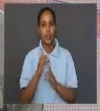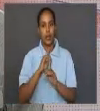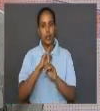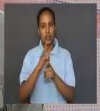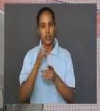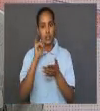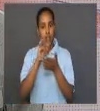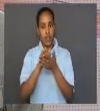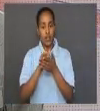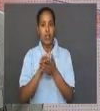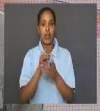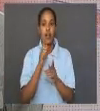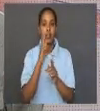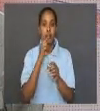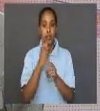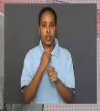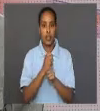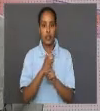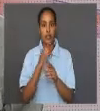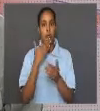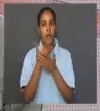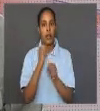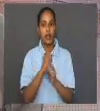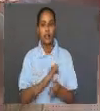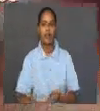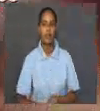answered that activity correctly, well done.